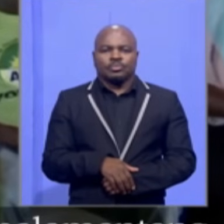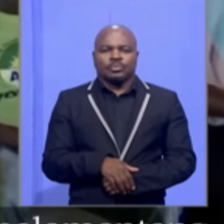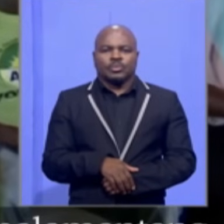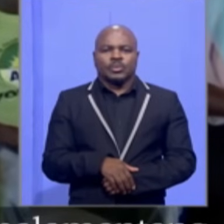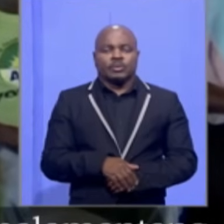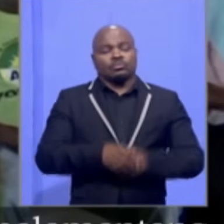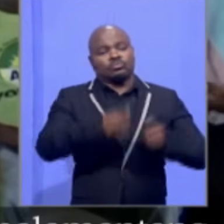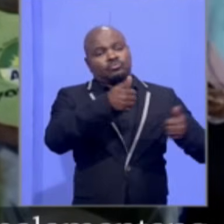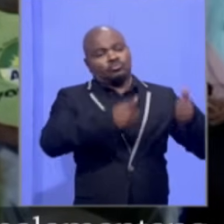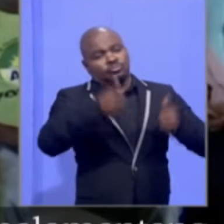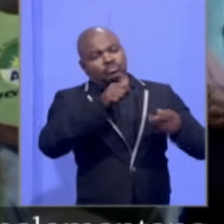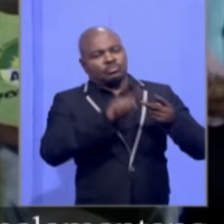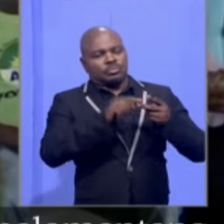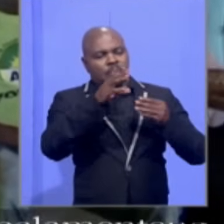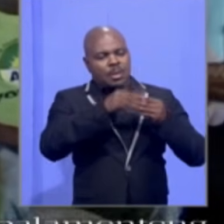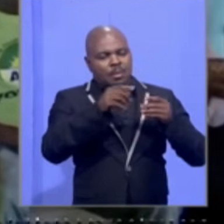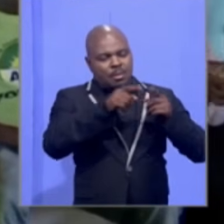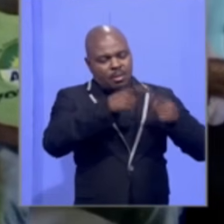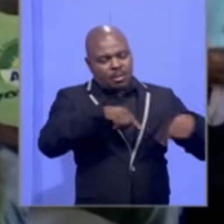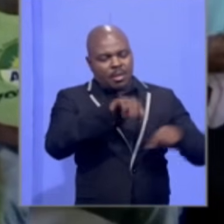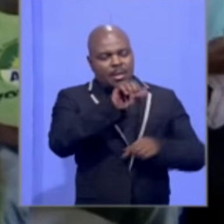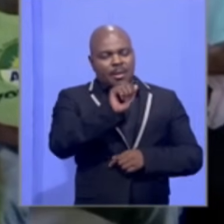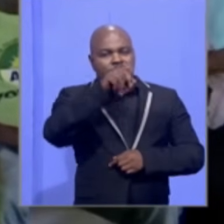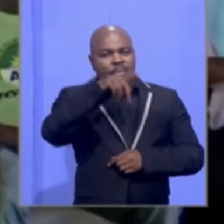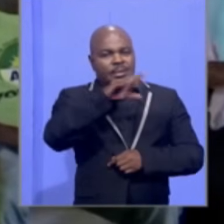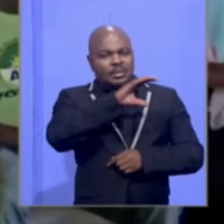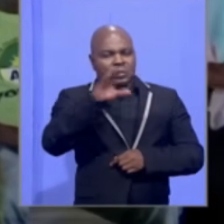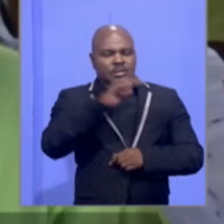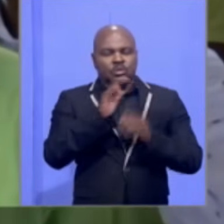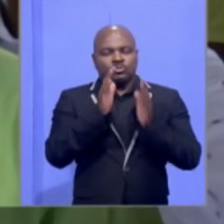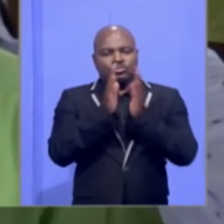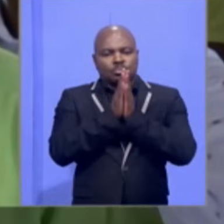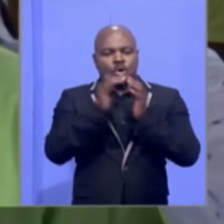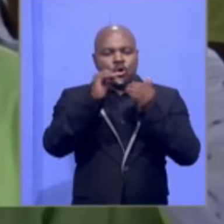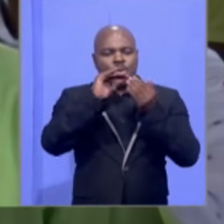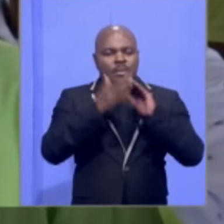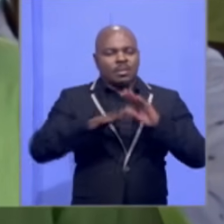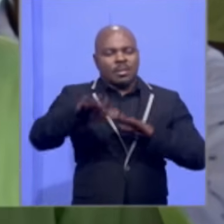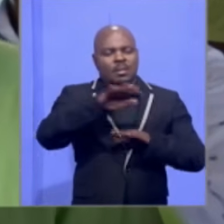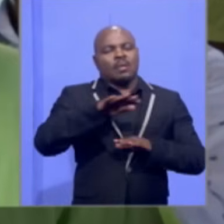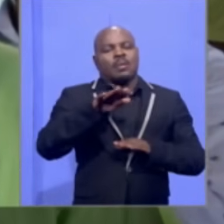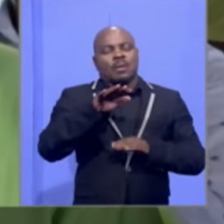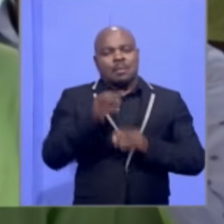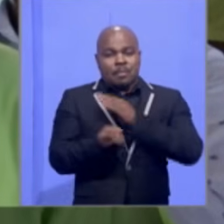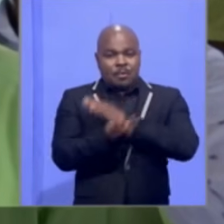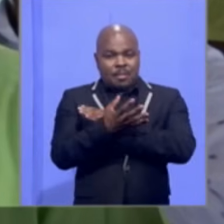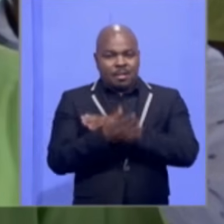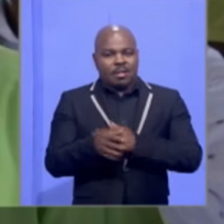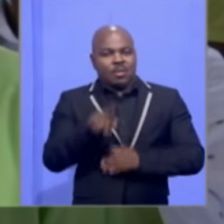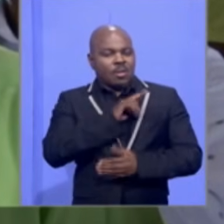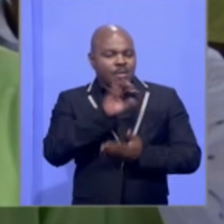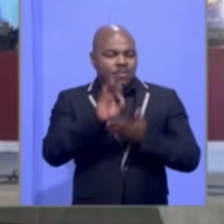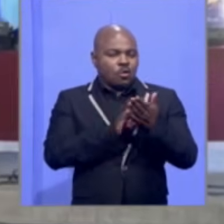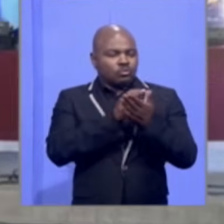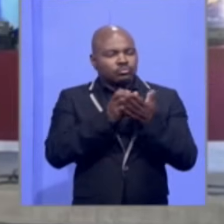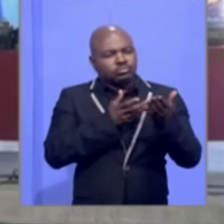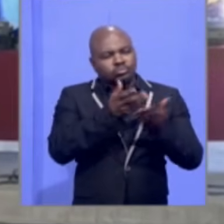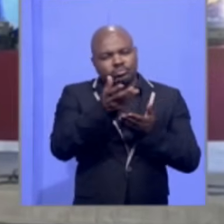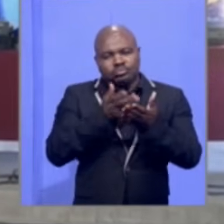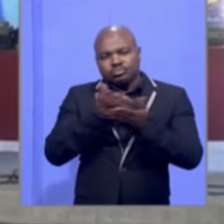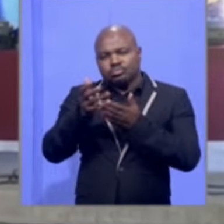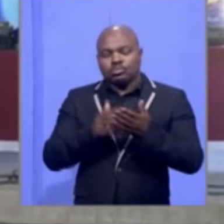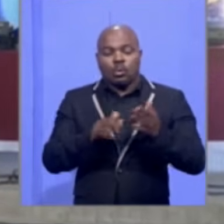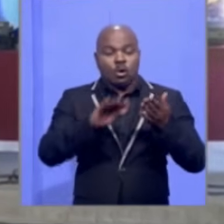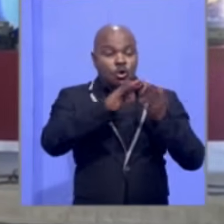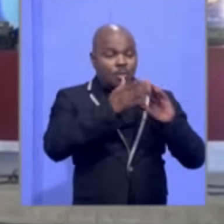Baetapele le ditho tsa mokga wa APC ba ne ba le kerekeng ya motse Mpumalanga nakong ena ya matsholo a dikgetho. Baahi ba na